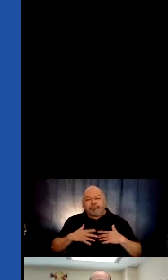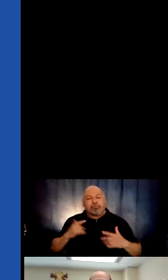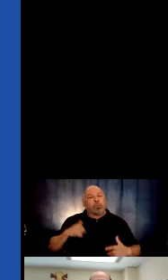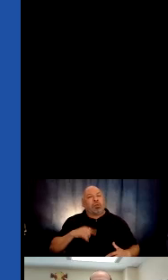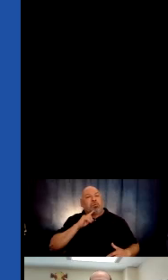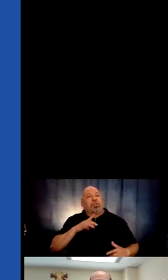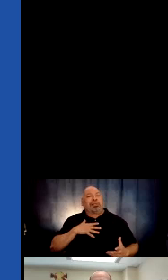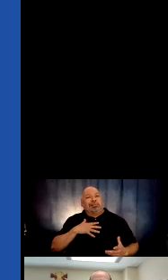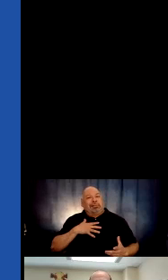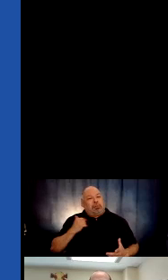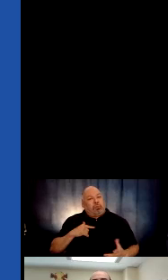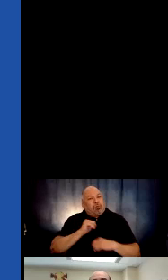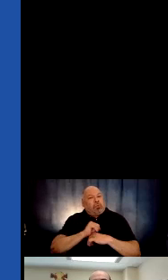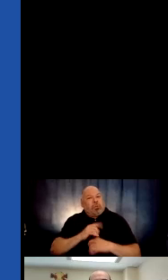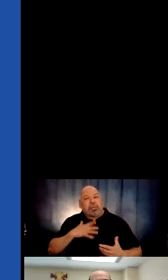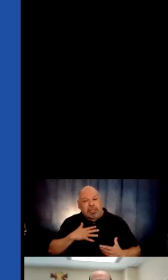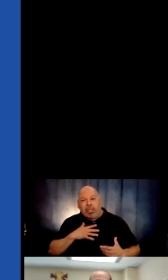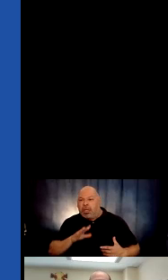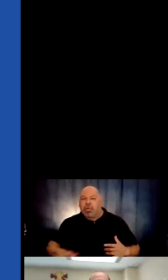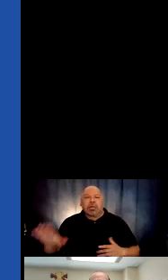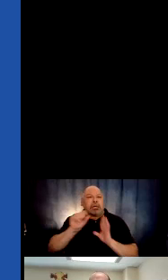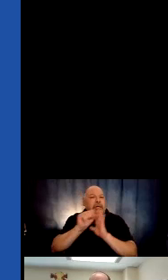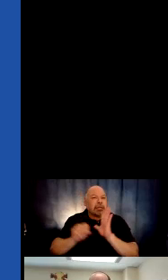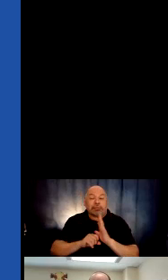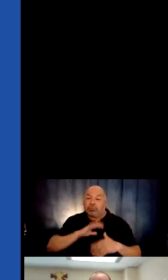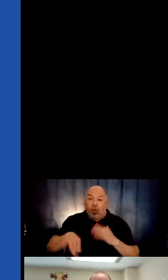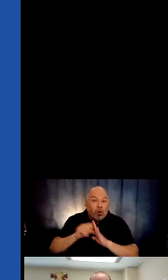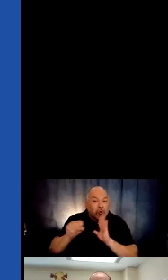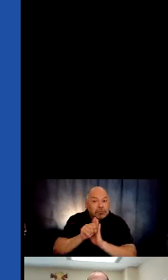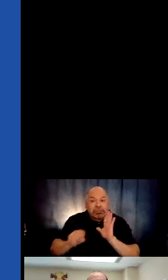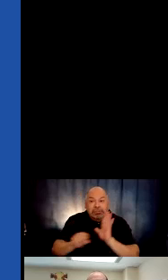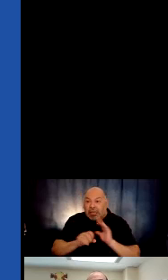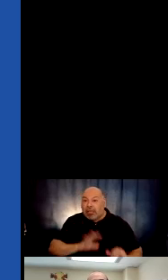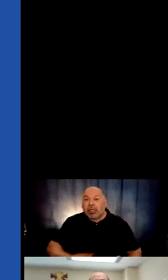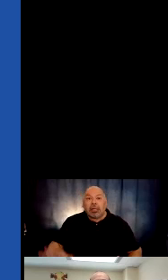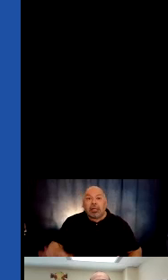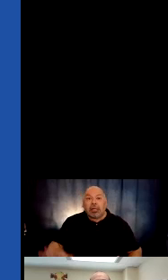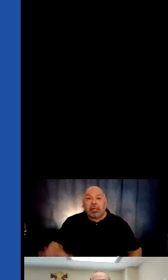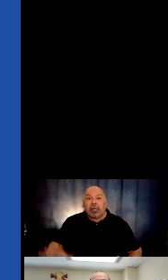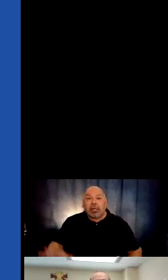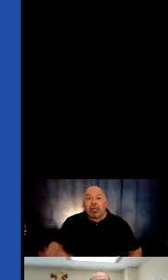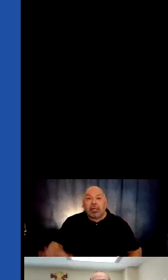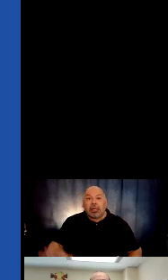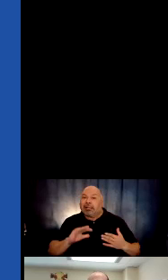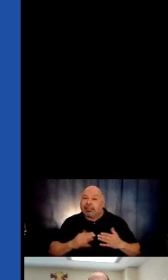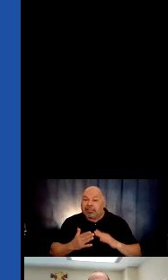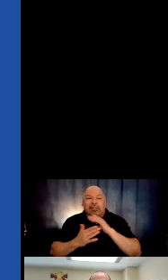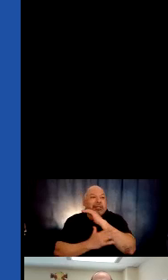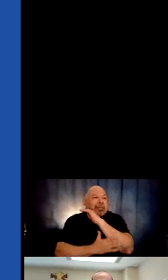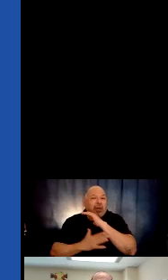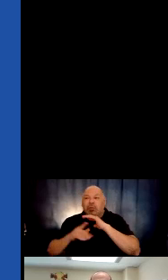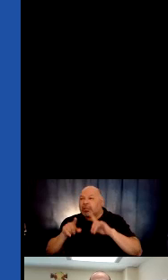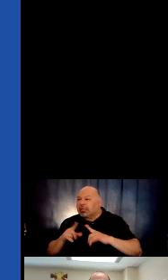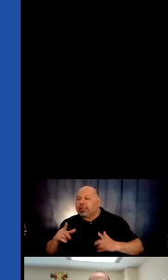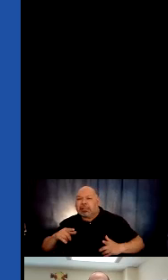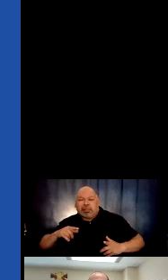really, working across the state. It's an all-state effort between, CDPHE, between the Unified Command, our